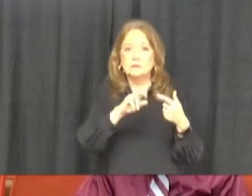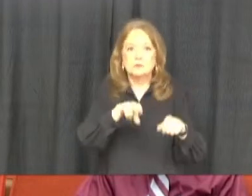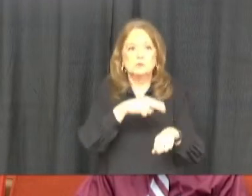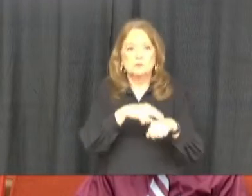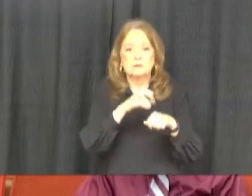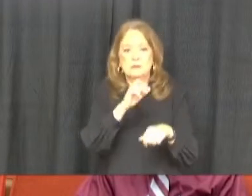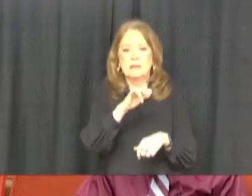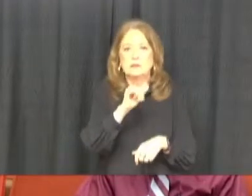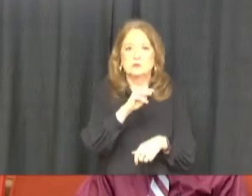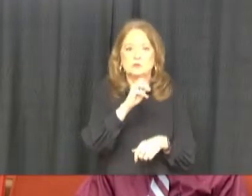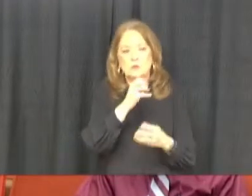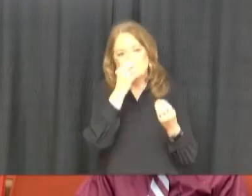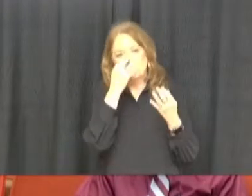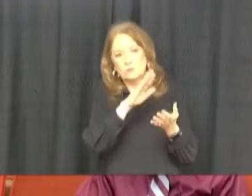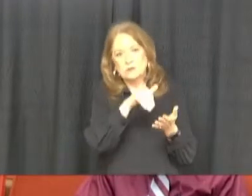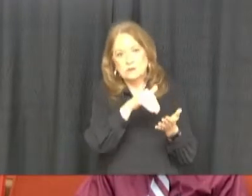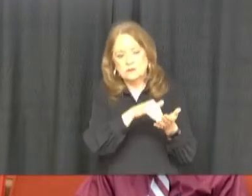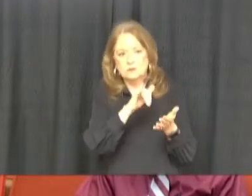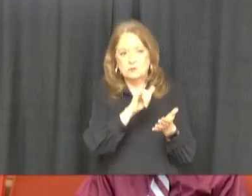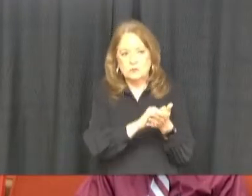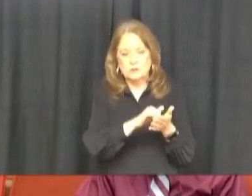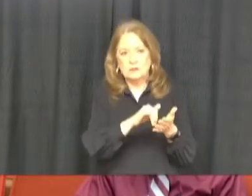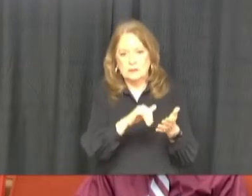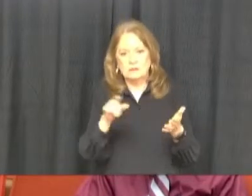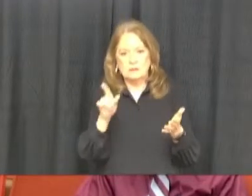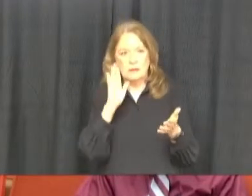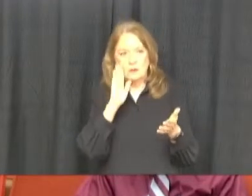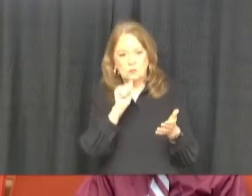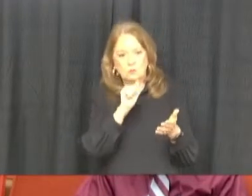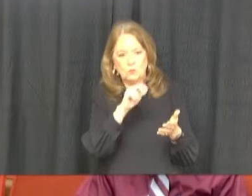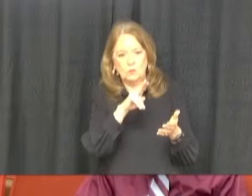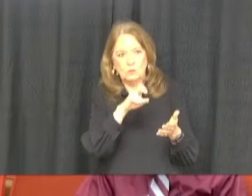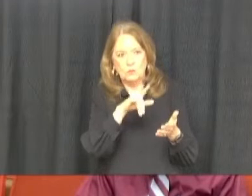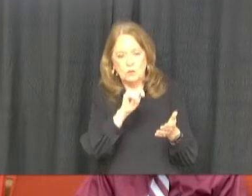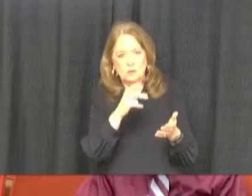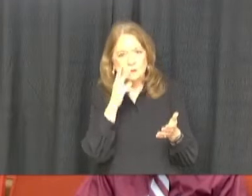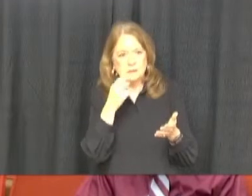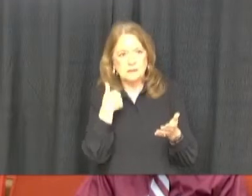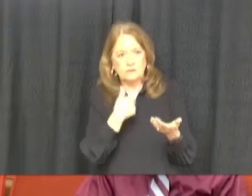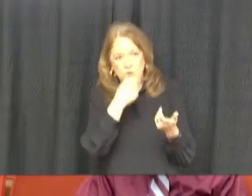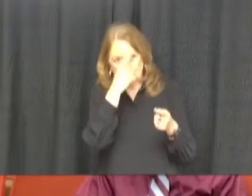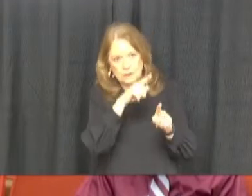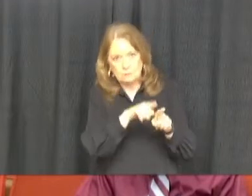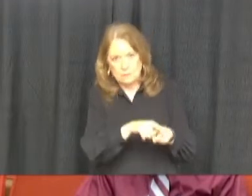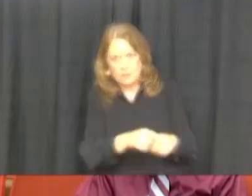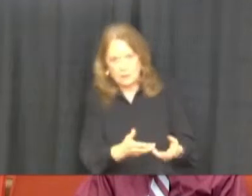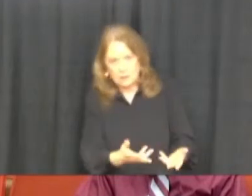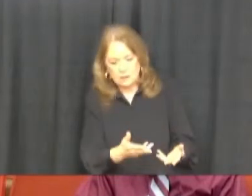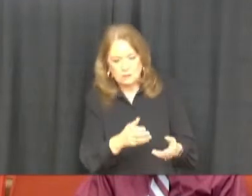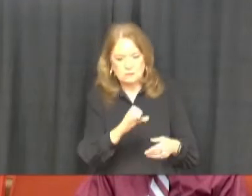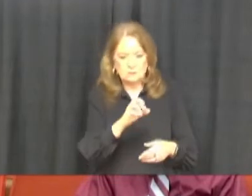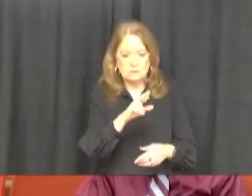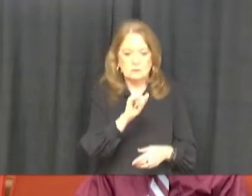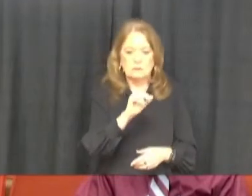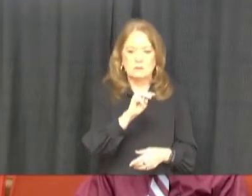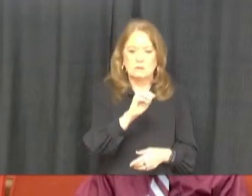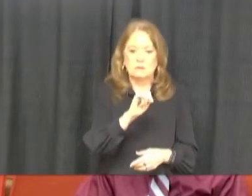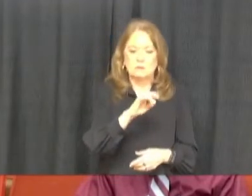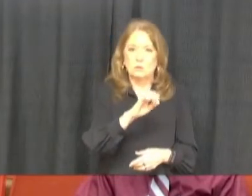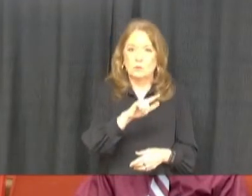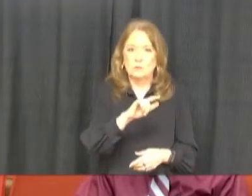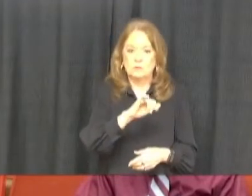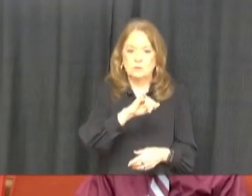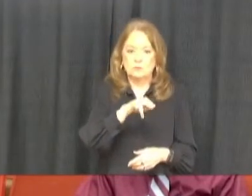Crime Information Center that is subject to audit. CJIS compliance is what it's called. Yeah. Criminal Justice Information System. That